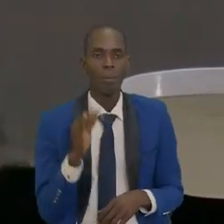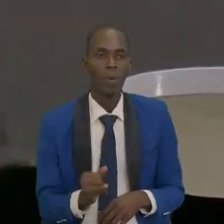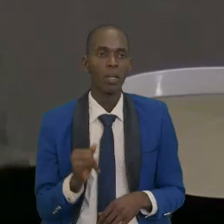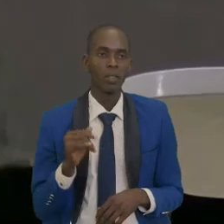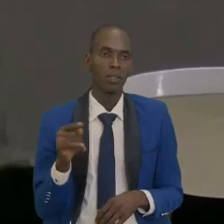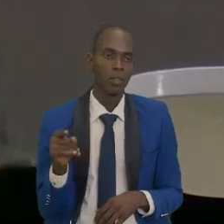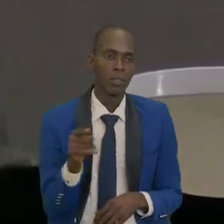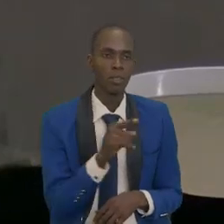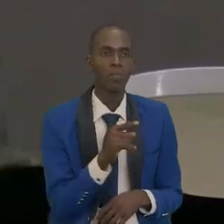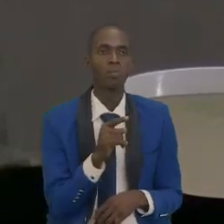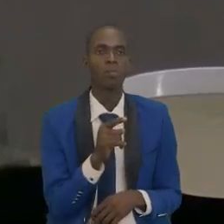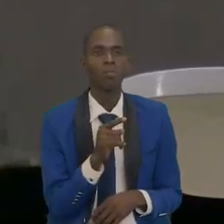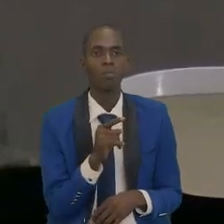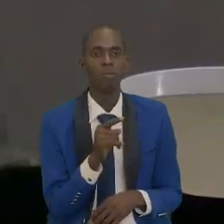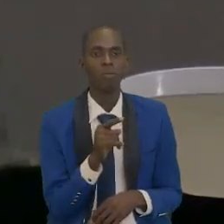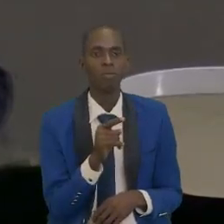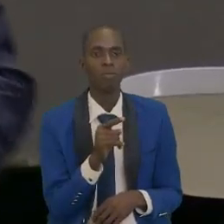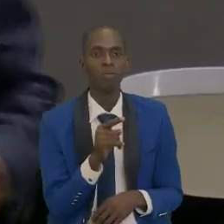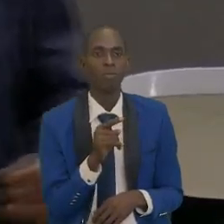yet speakers